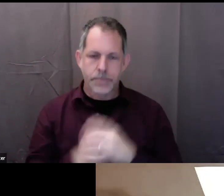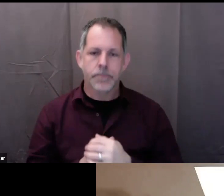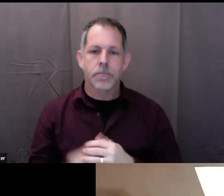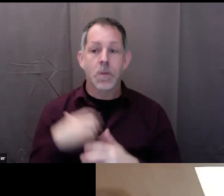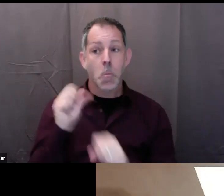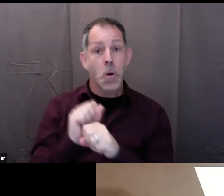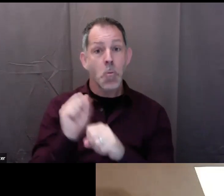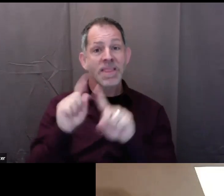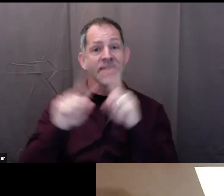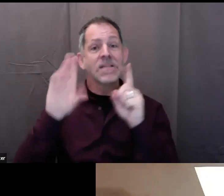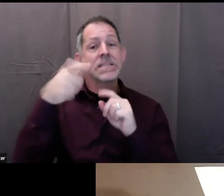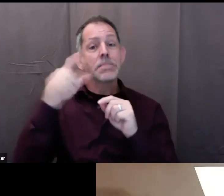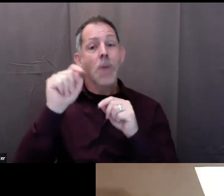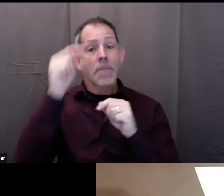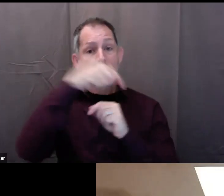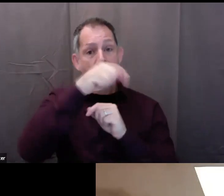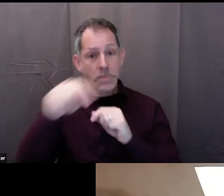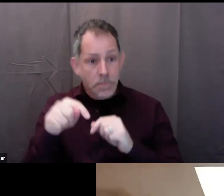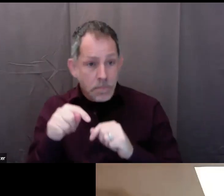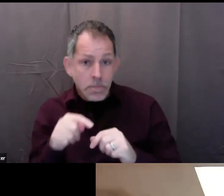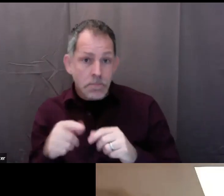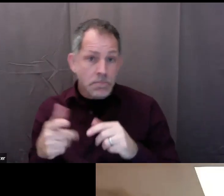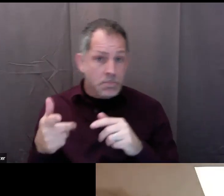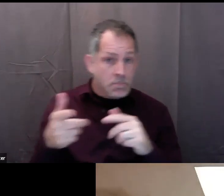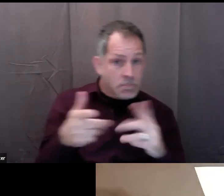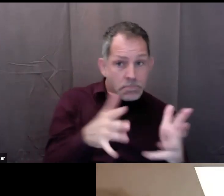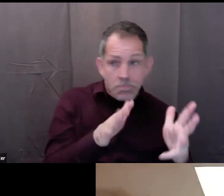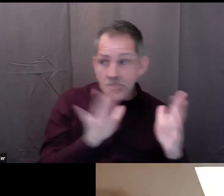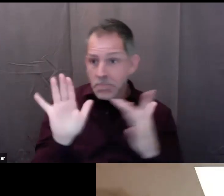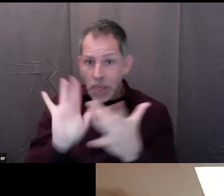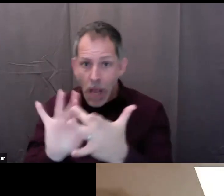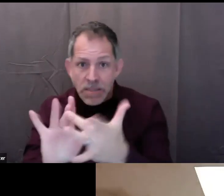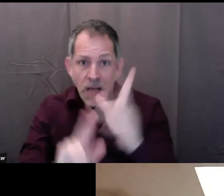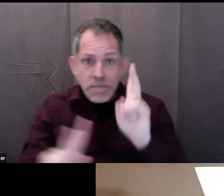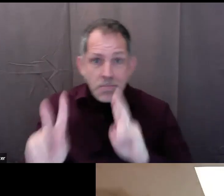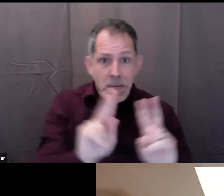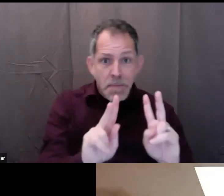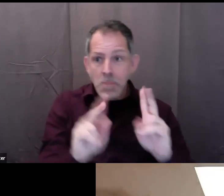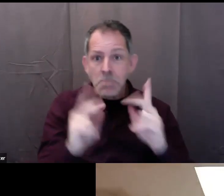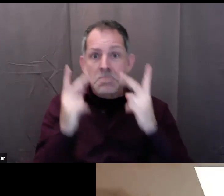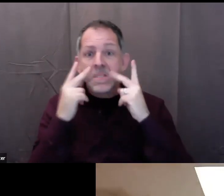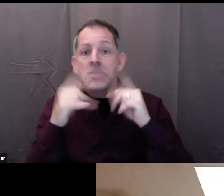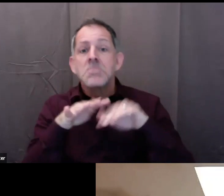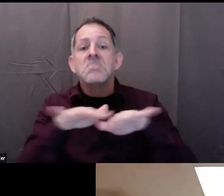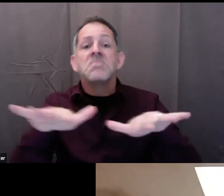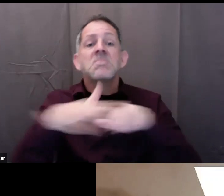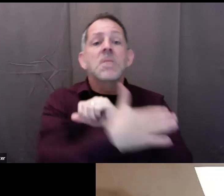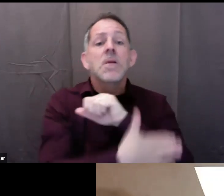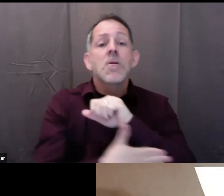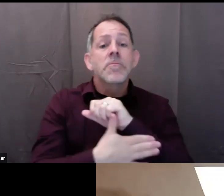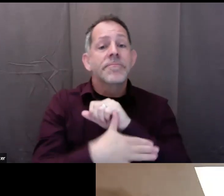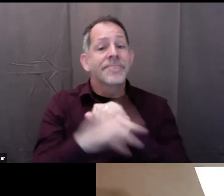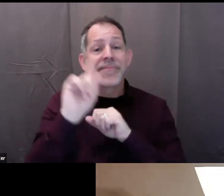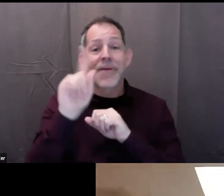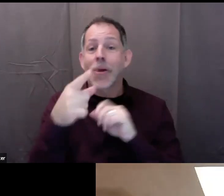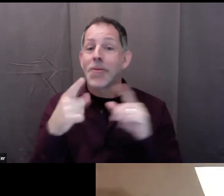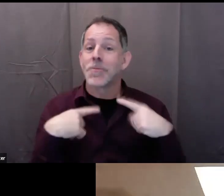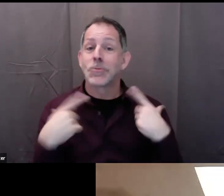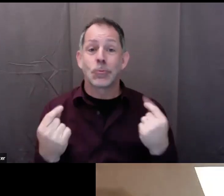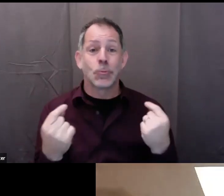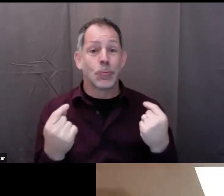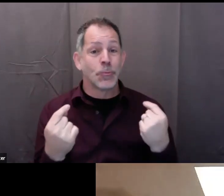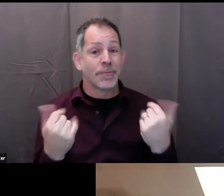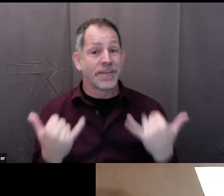any affected communities that seem disproportionately affected. We should be able to avert that. And the